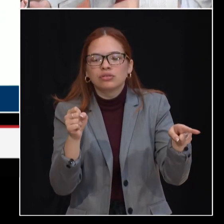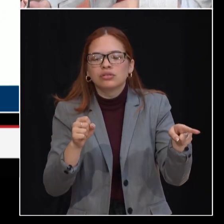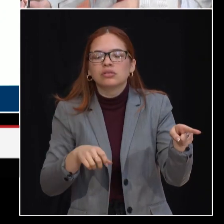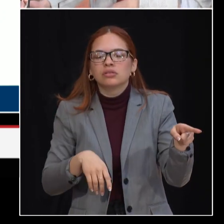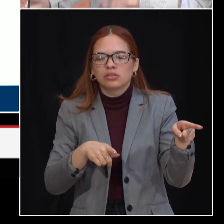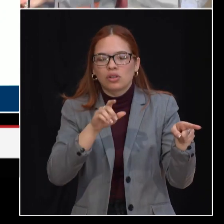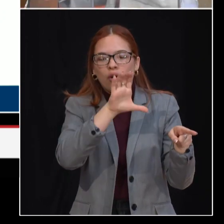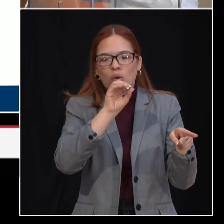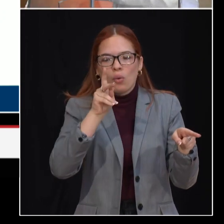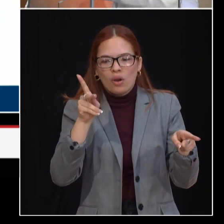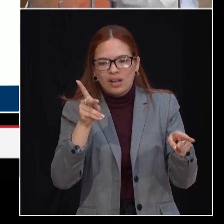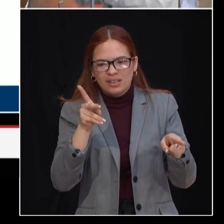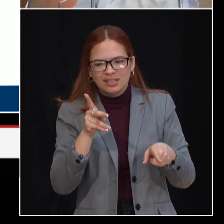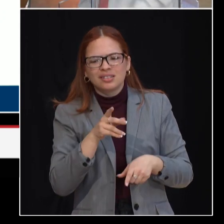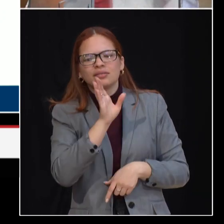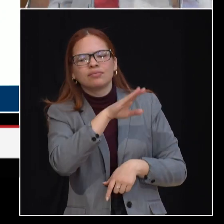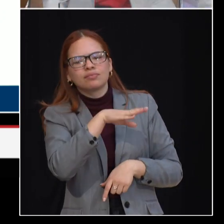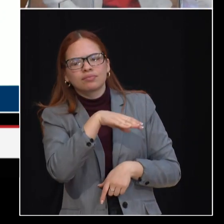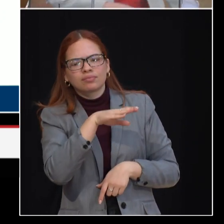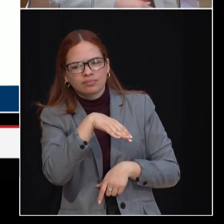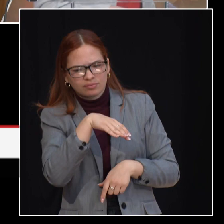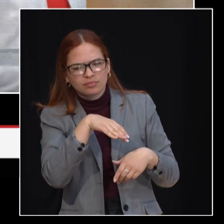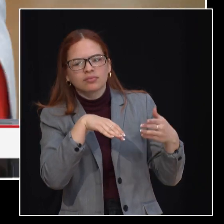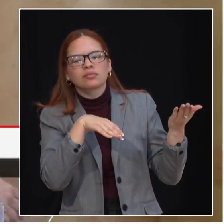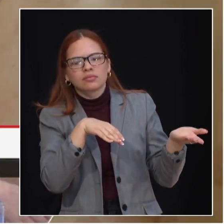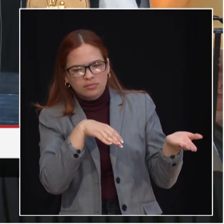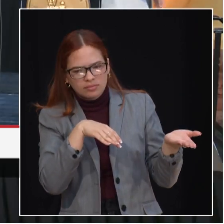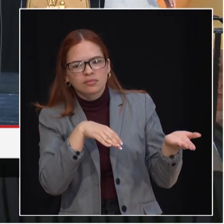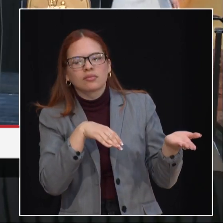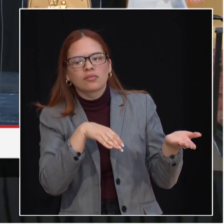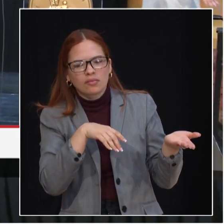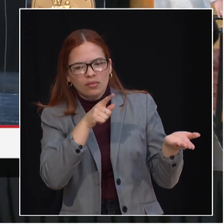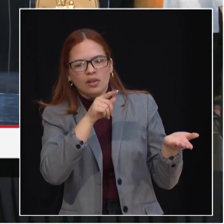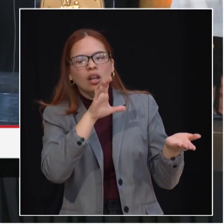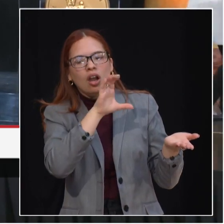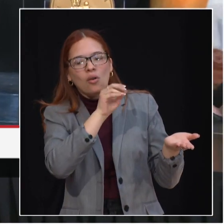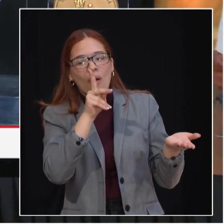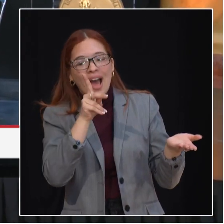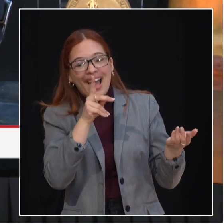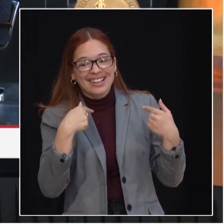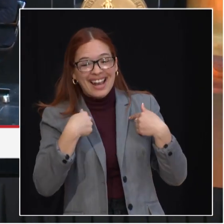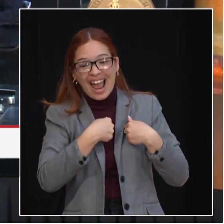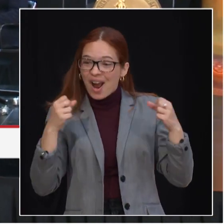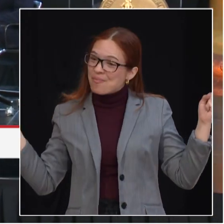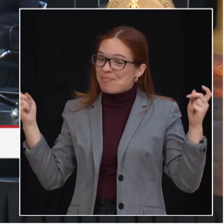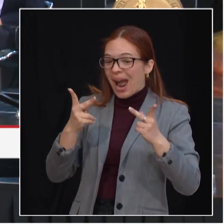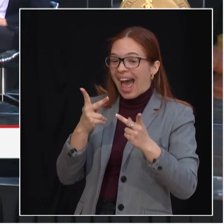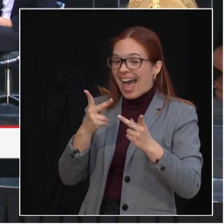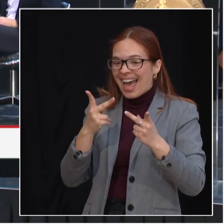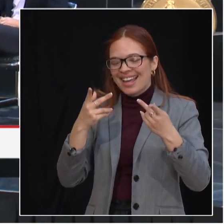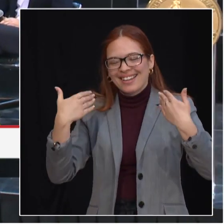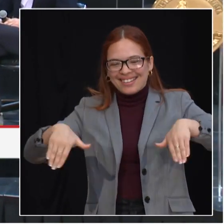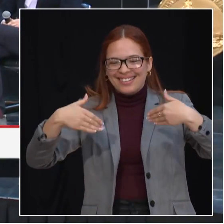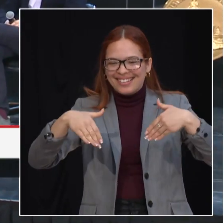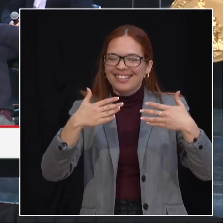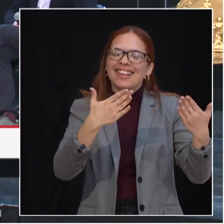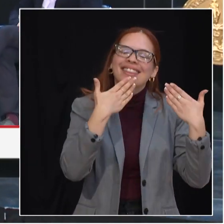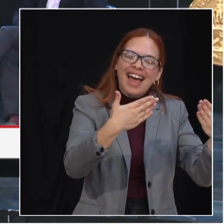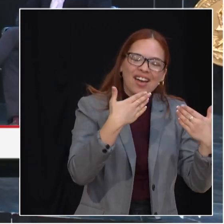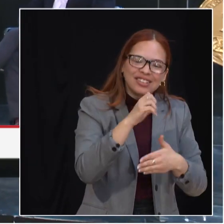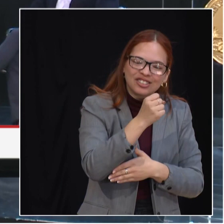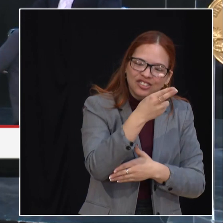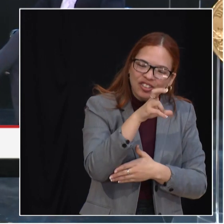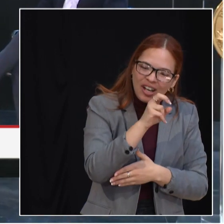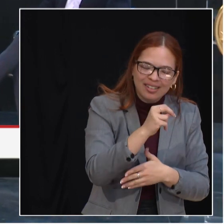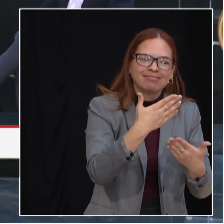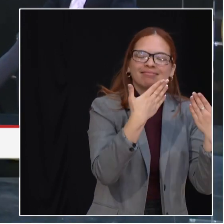Sabungali. Okay, I'm back again. Thank you, Sharon, for that awesome introduction